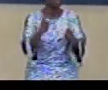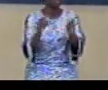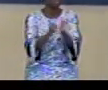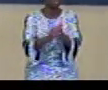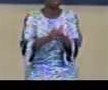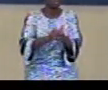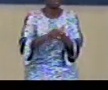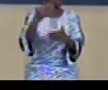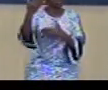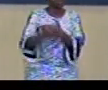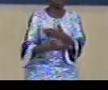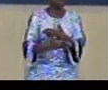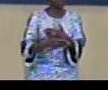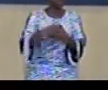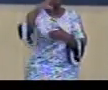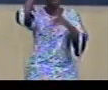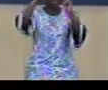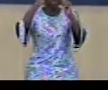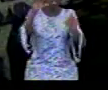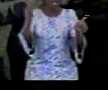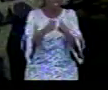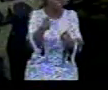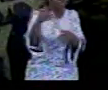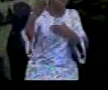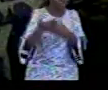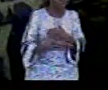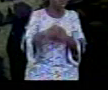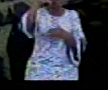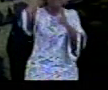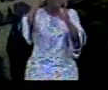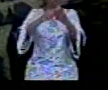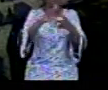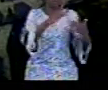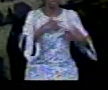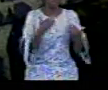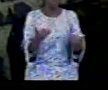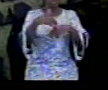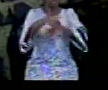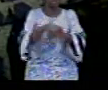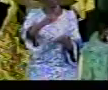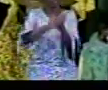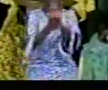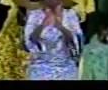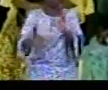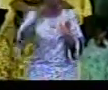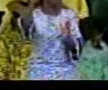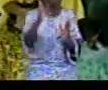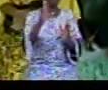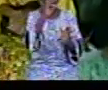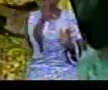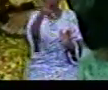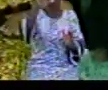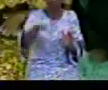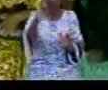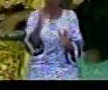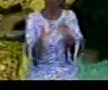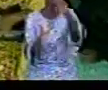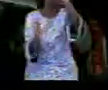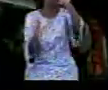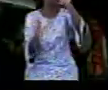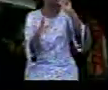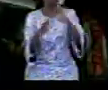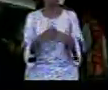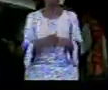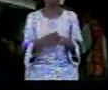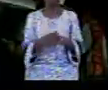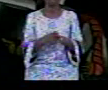you become a child of God. Where is the child of God there? It will happen in your life. It says, as